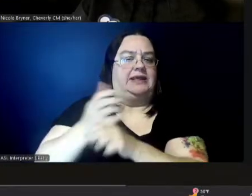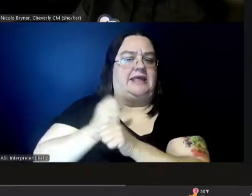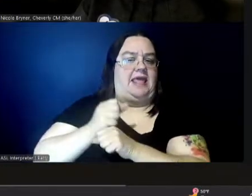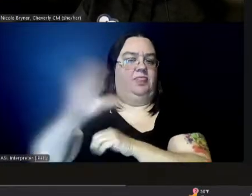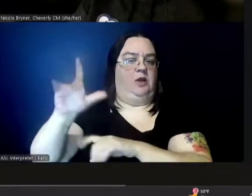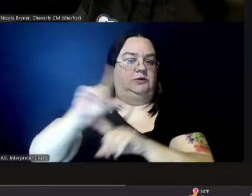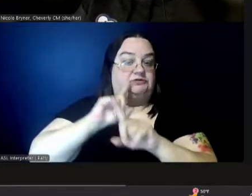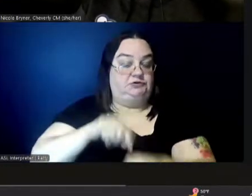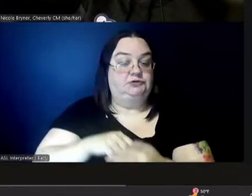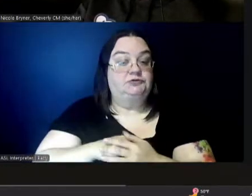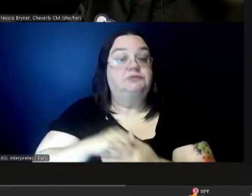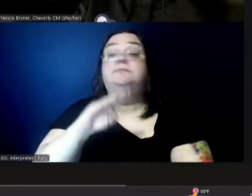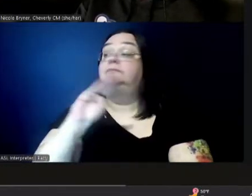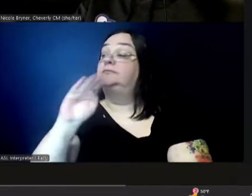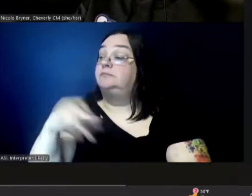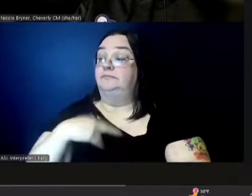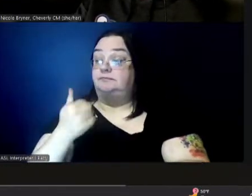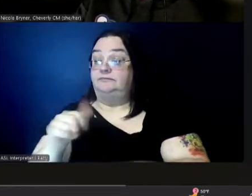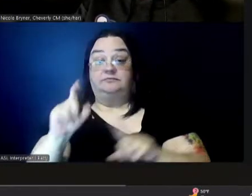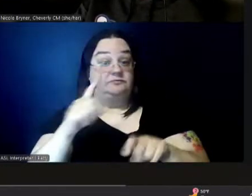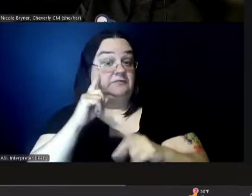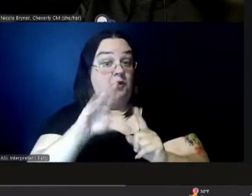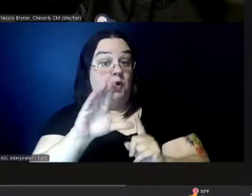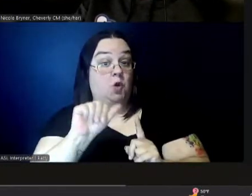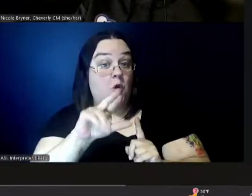Any questions, Council, for Carlo or David?